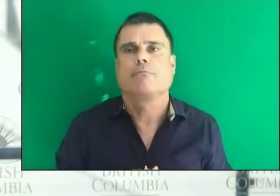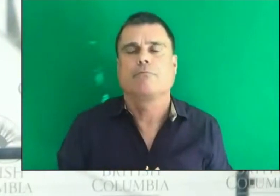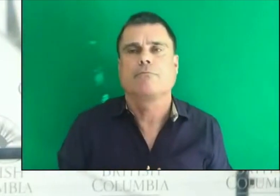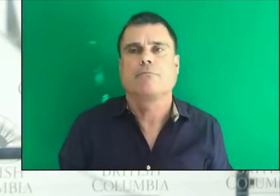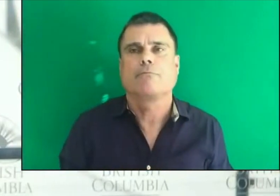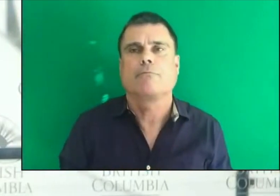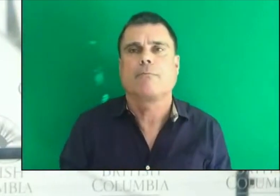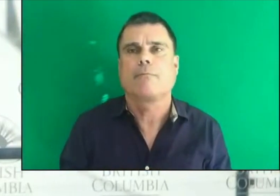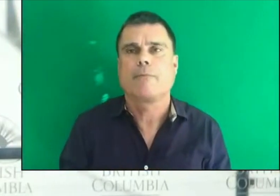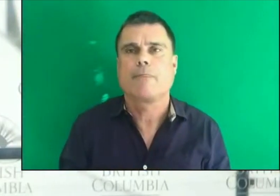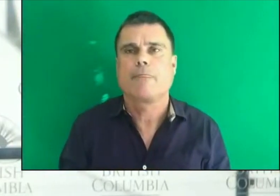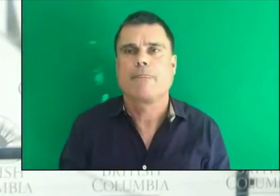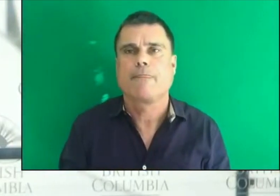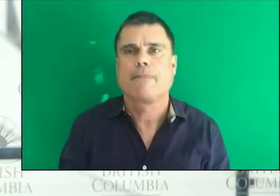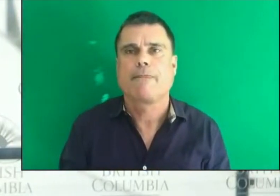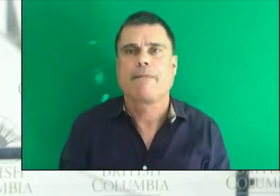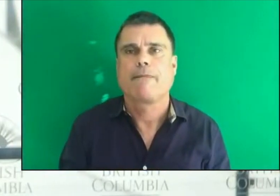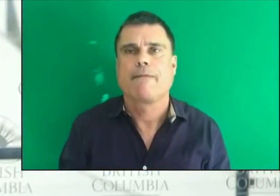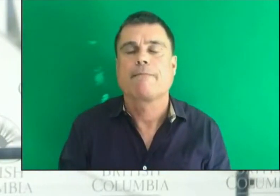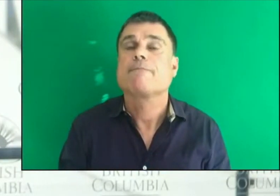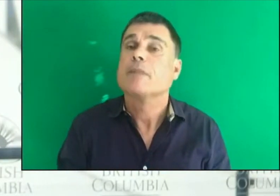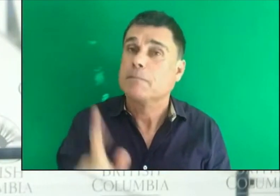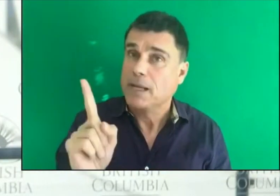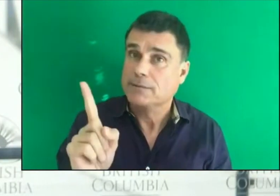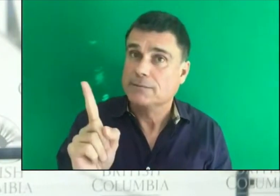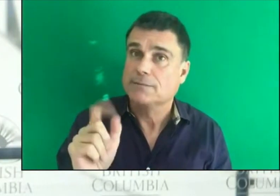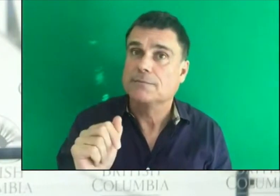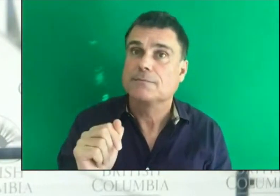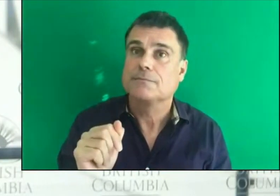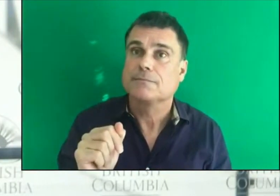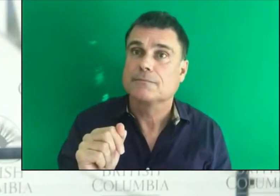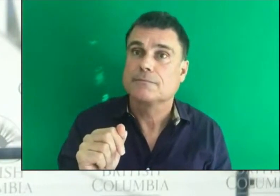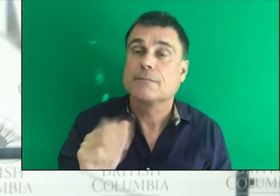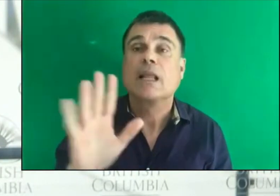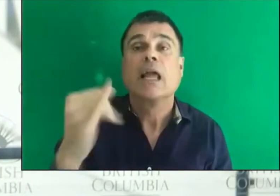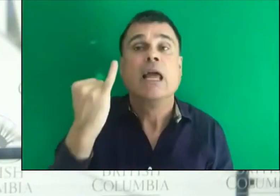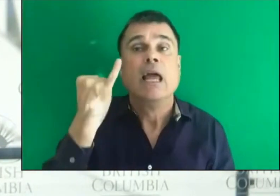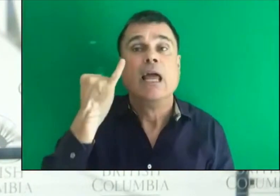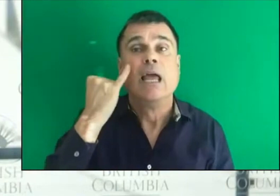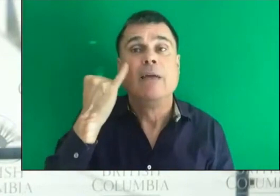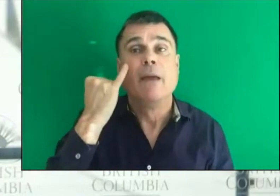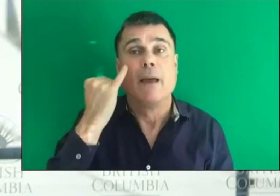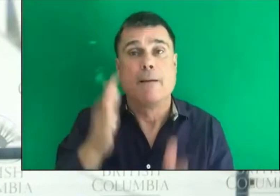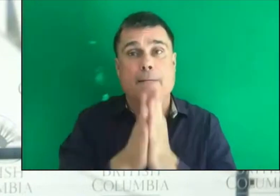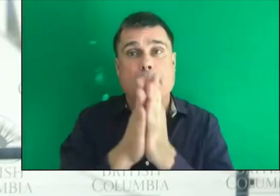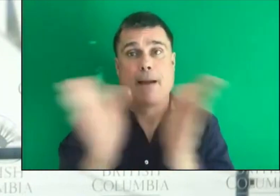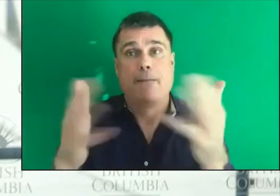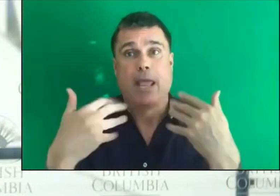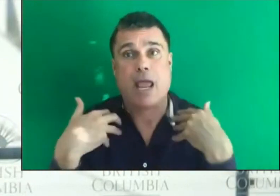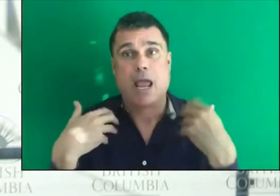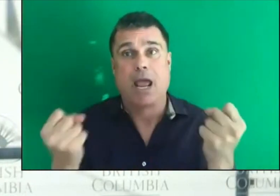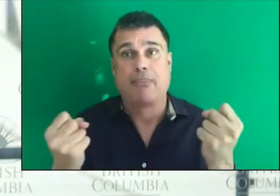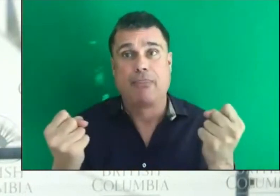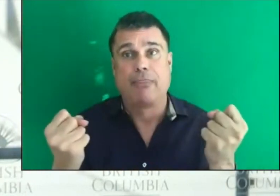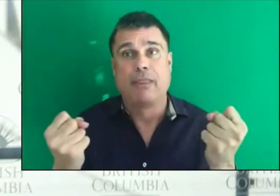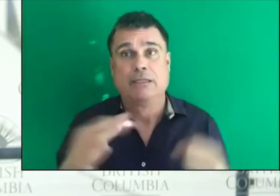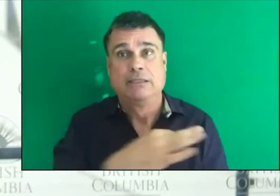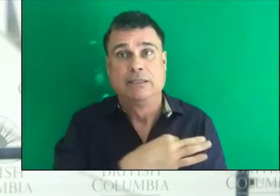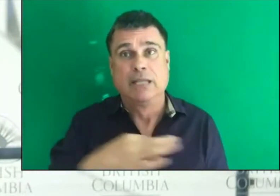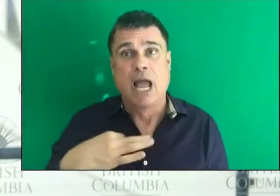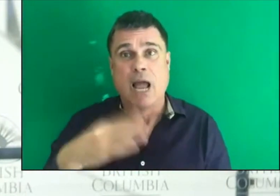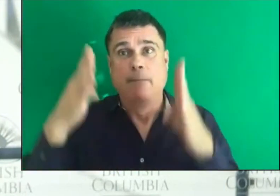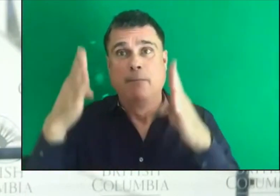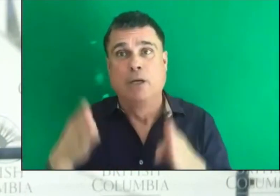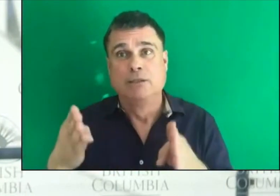that we did. And we are continuing to look at how we can address those issues. But we were not able to add it in a way